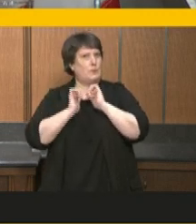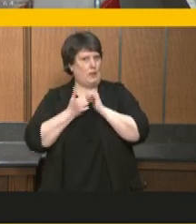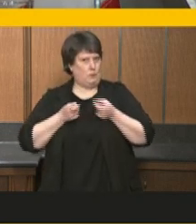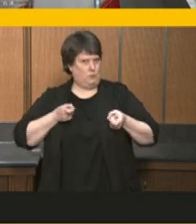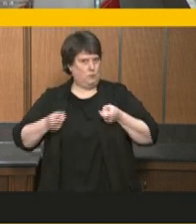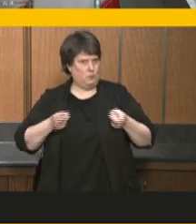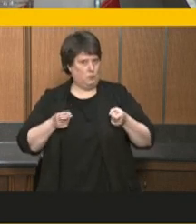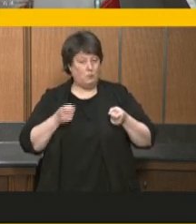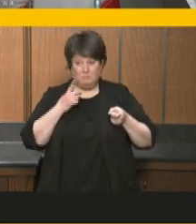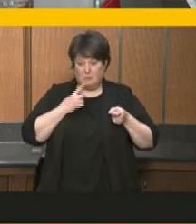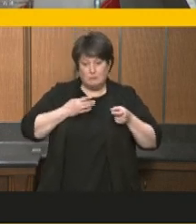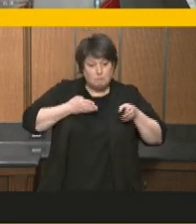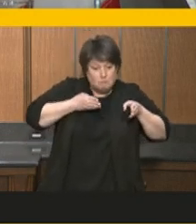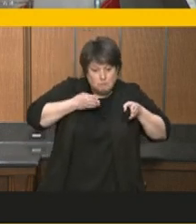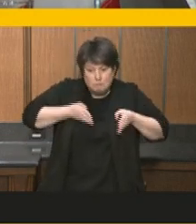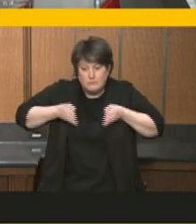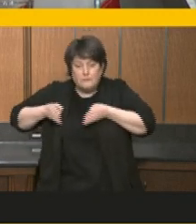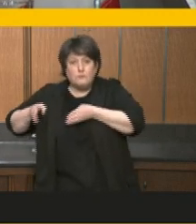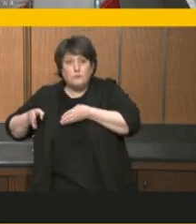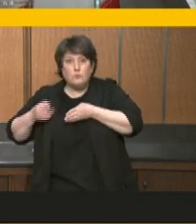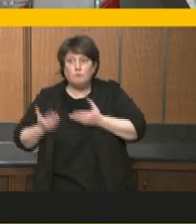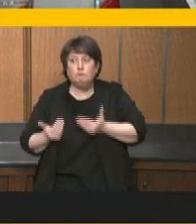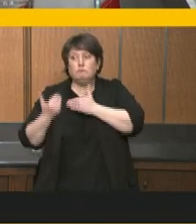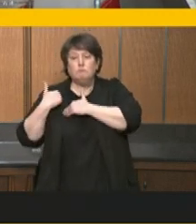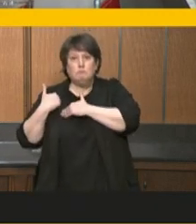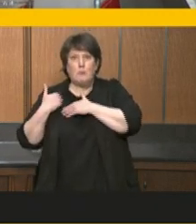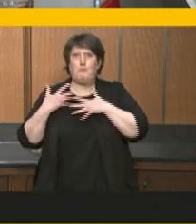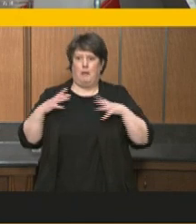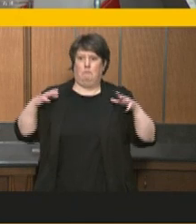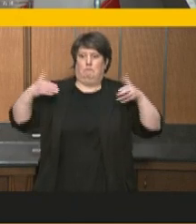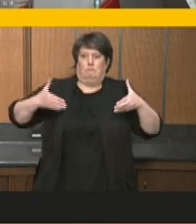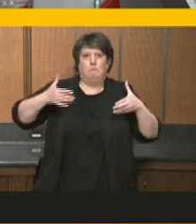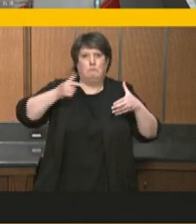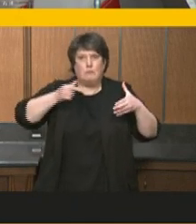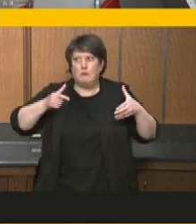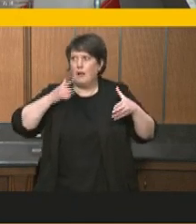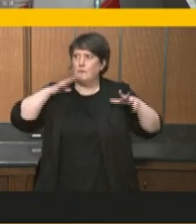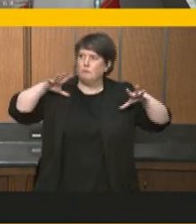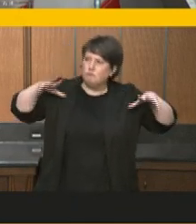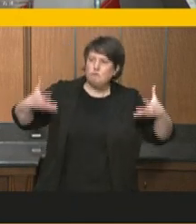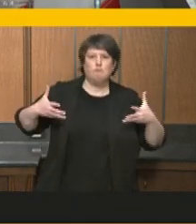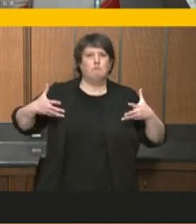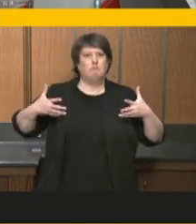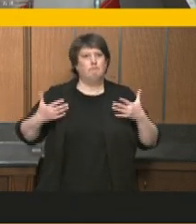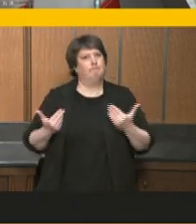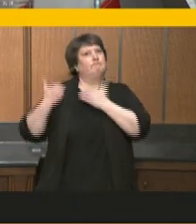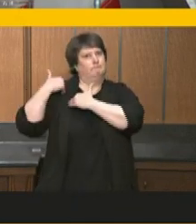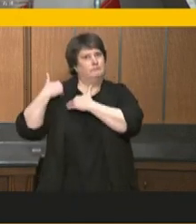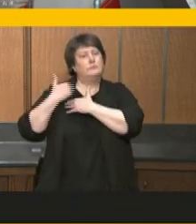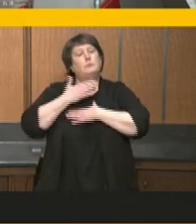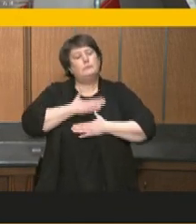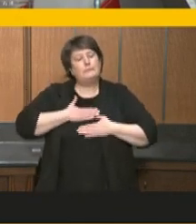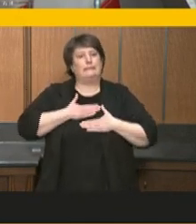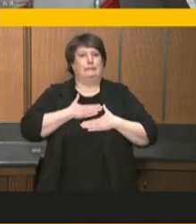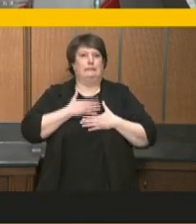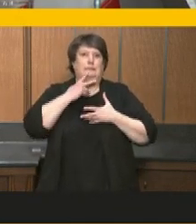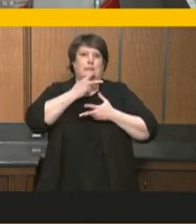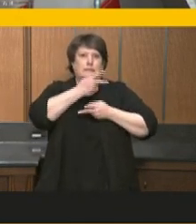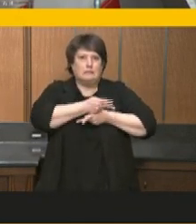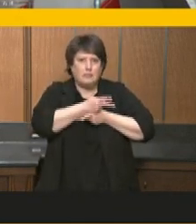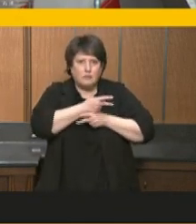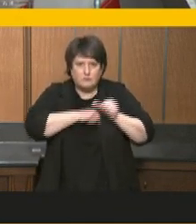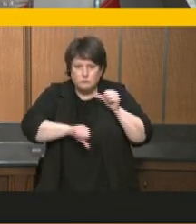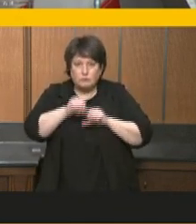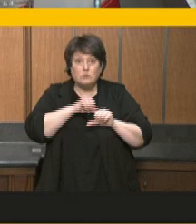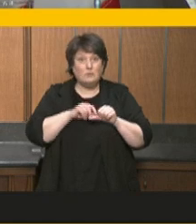collectively. We can do this. Let's take care of ourselves and each other. Everyone who can stay